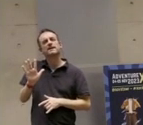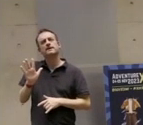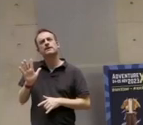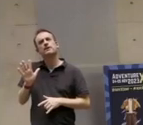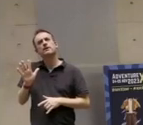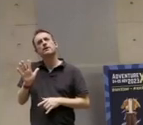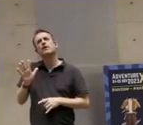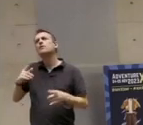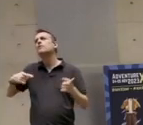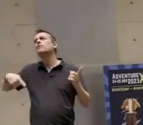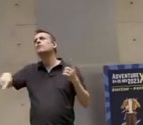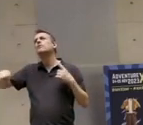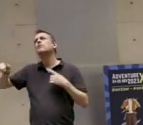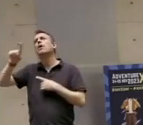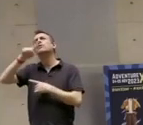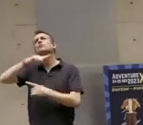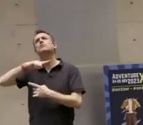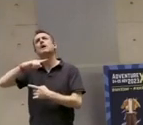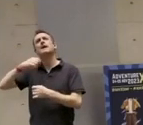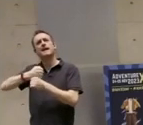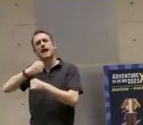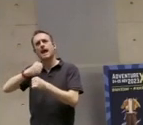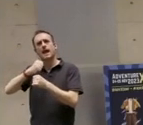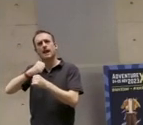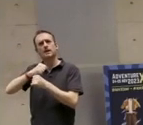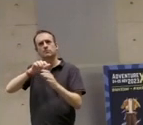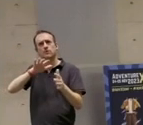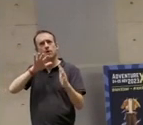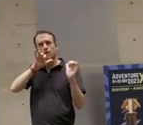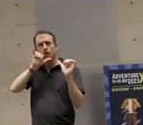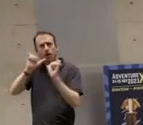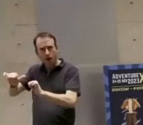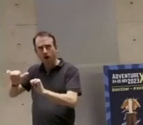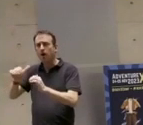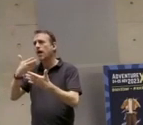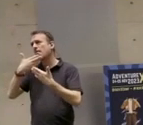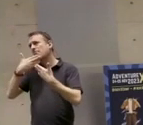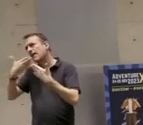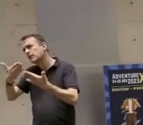are fans of this game, and thank you for those that are,